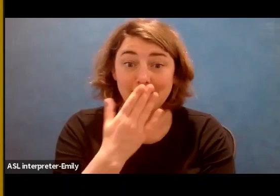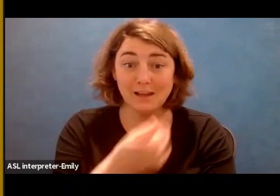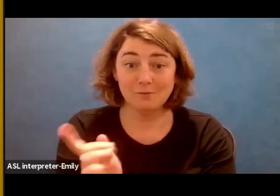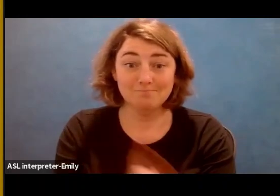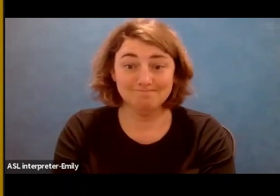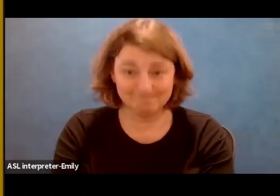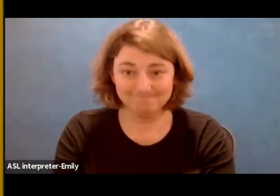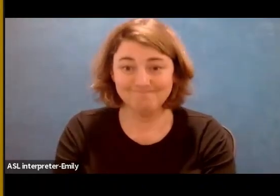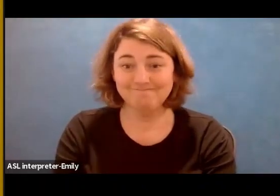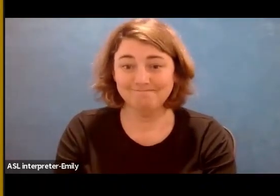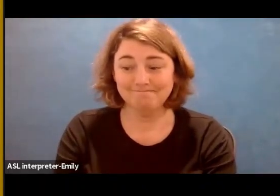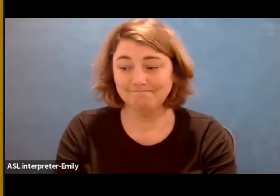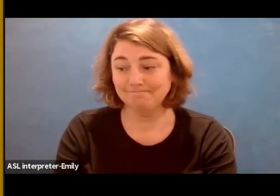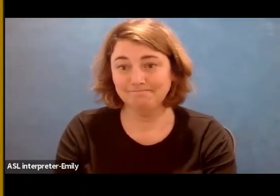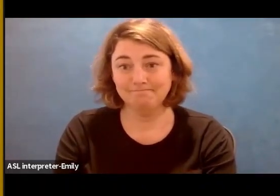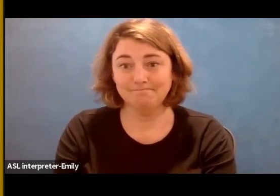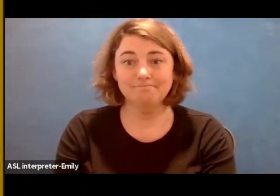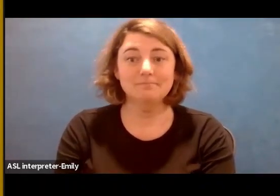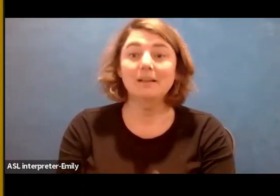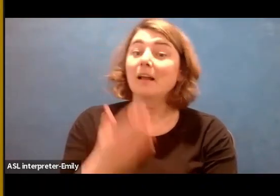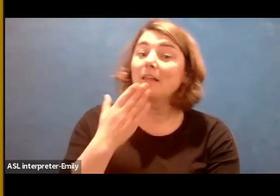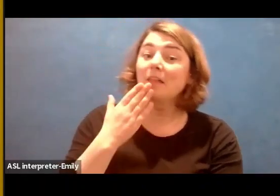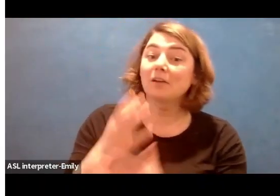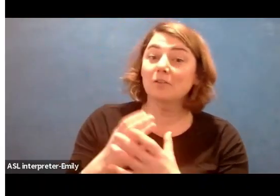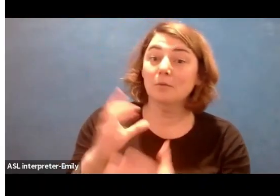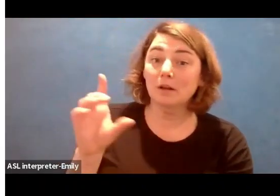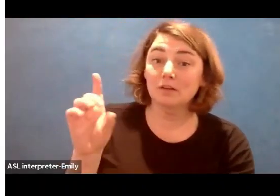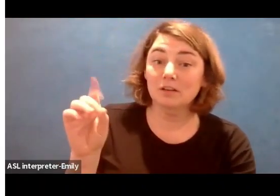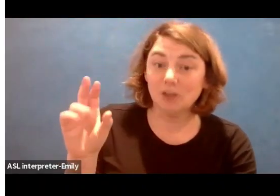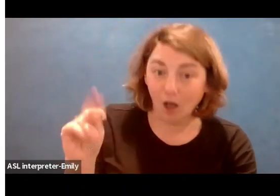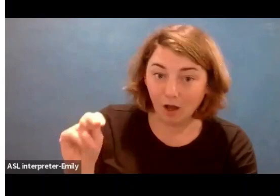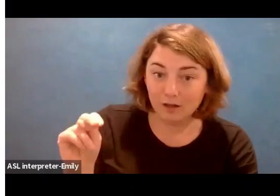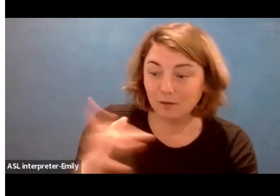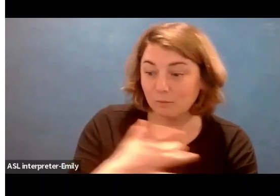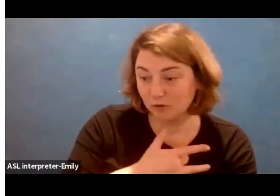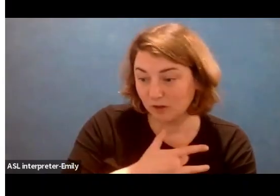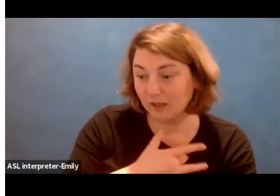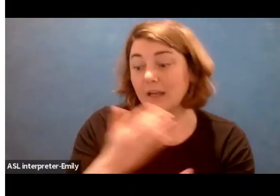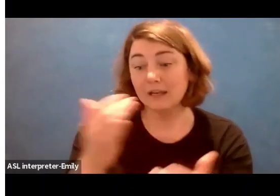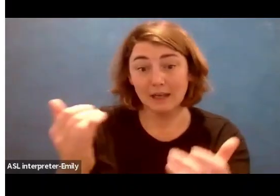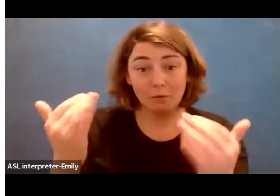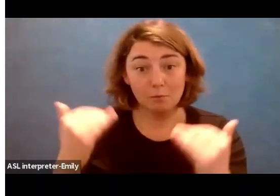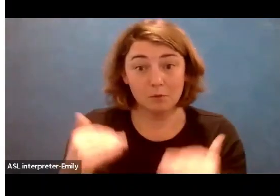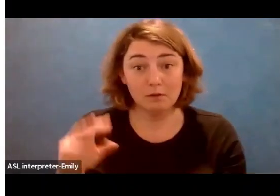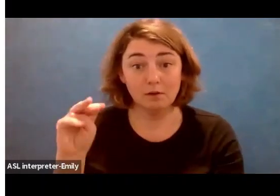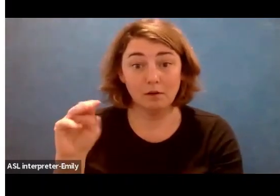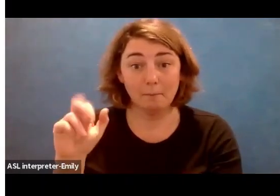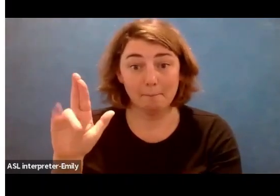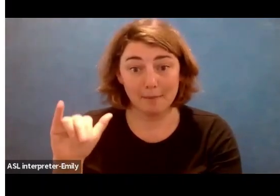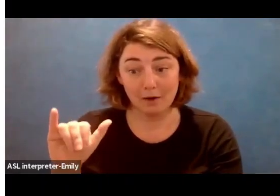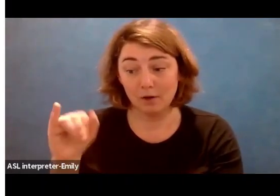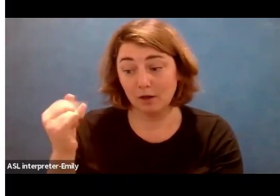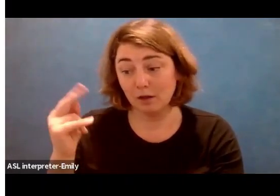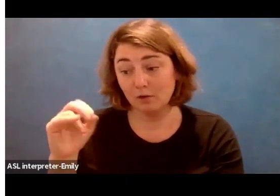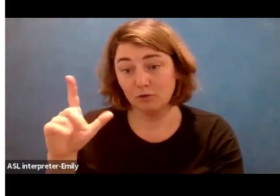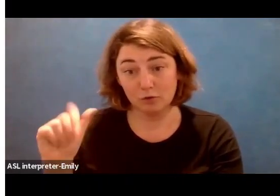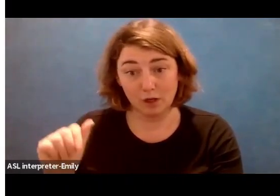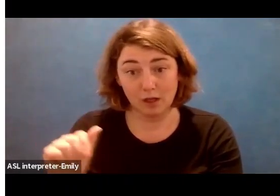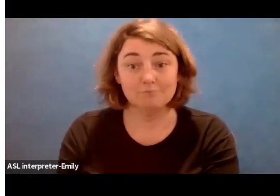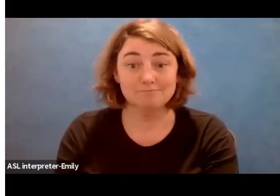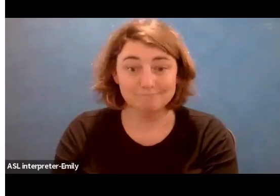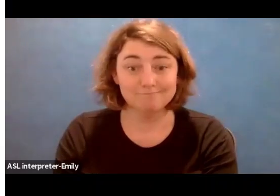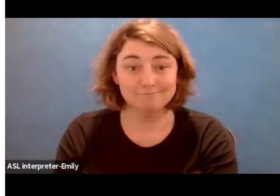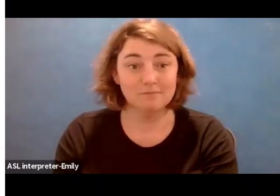you. Great. Thank you so much, Don. We appreciate it. And now we'll move on to Mary Junela with the Lighthouse Center for Vital